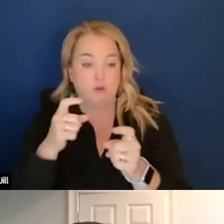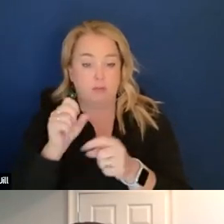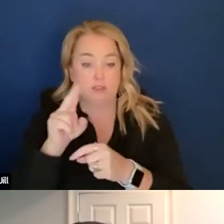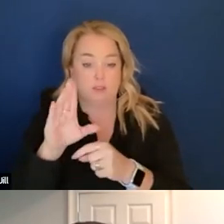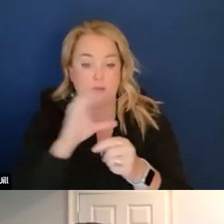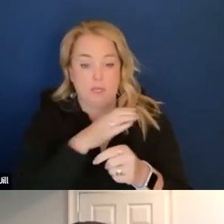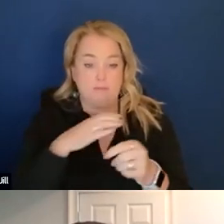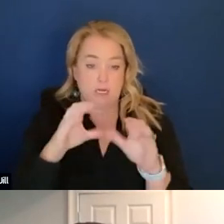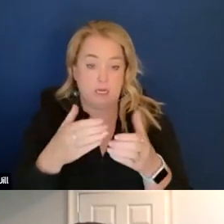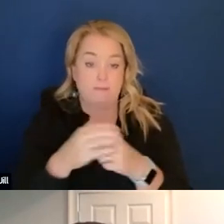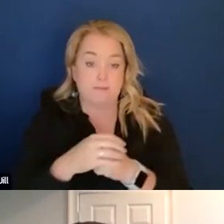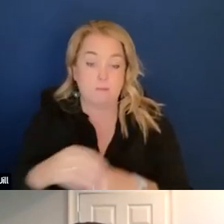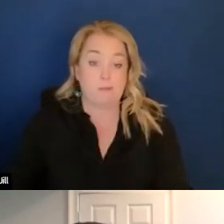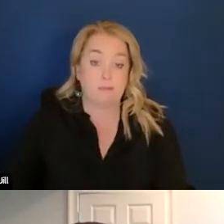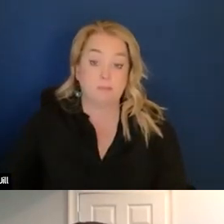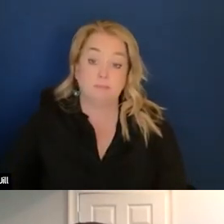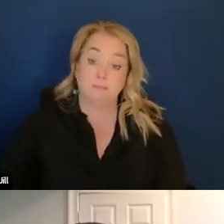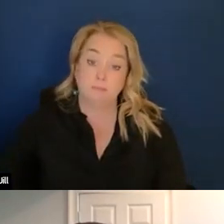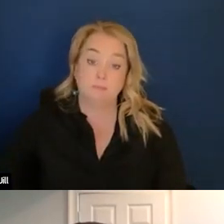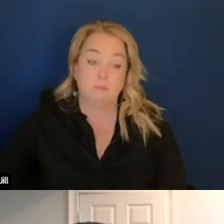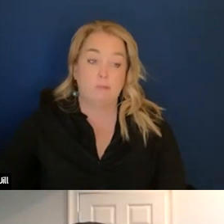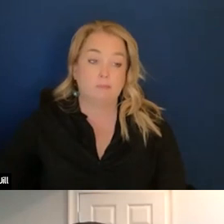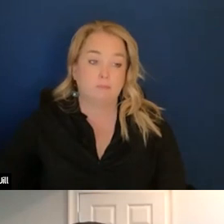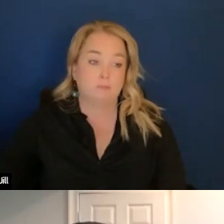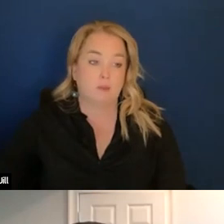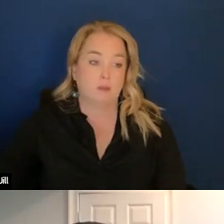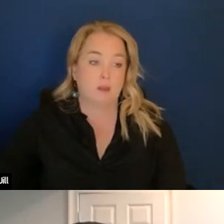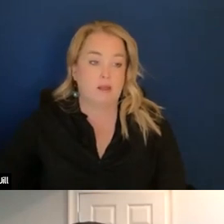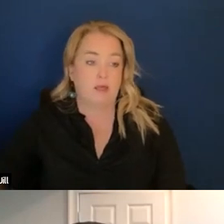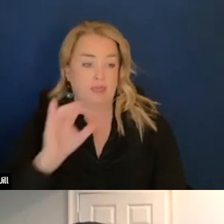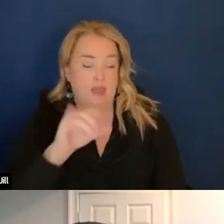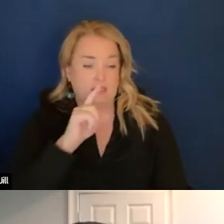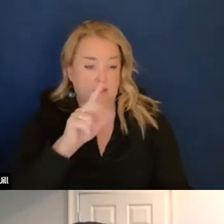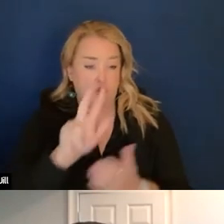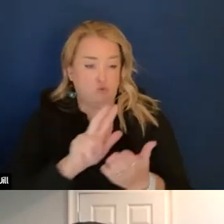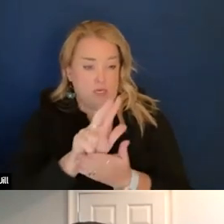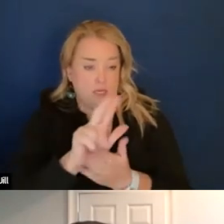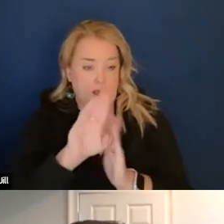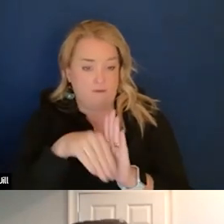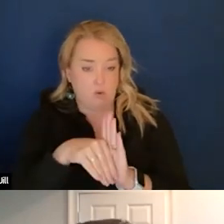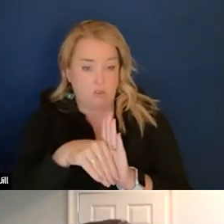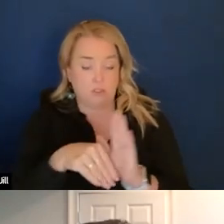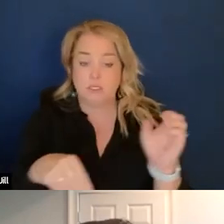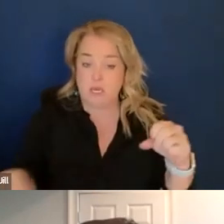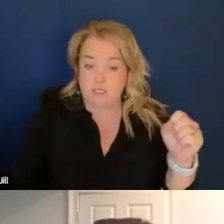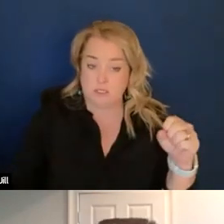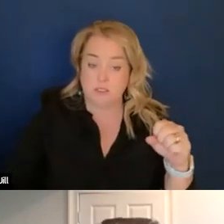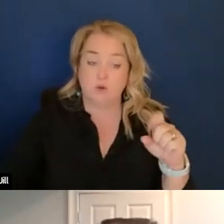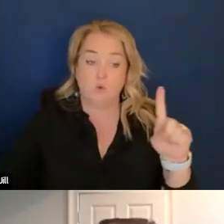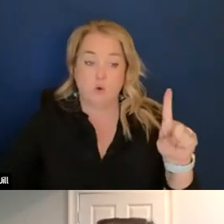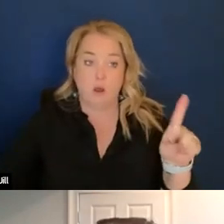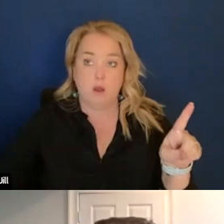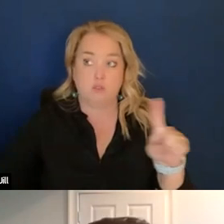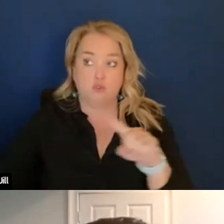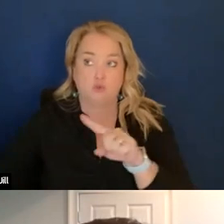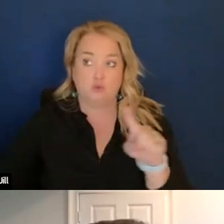subcommittees and discussion. So that's the plan. And Boris, that's a 3.5 hour meeting, right? It will be, yes, 1 to